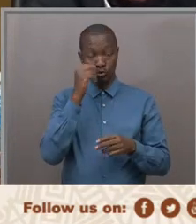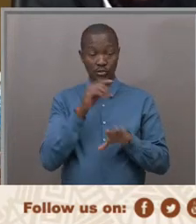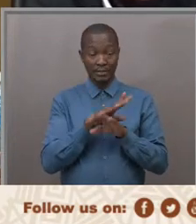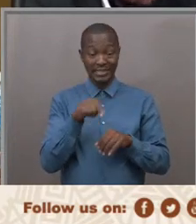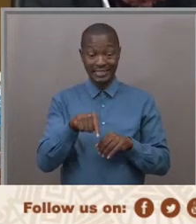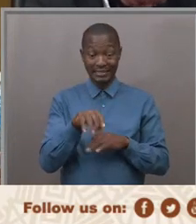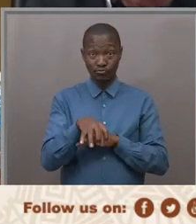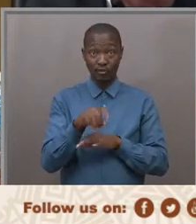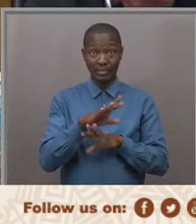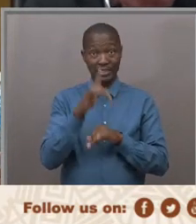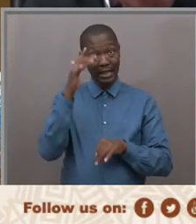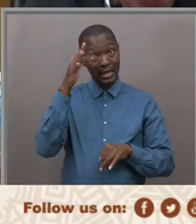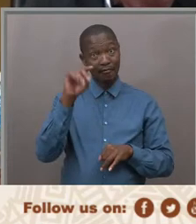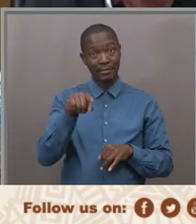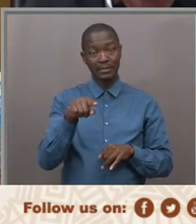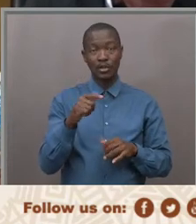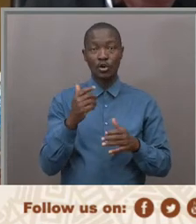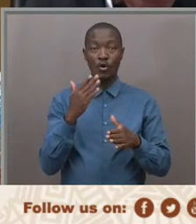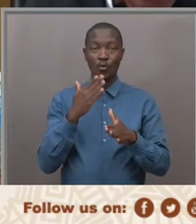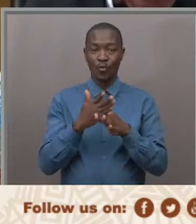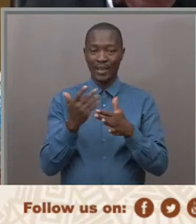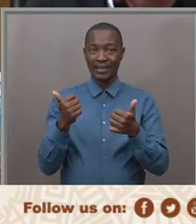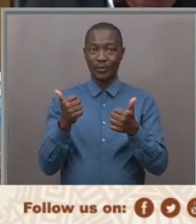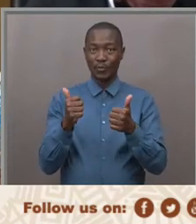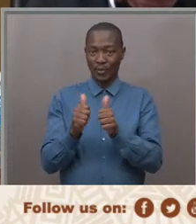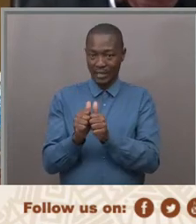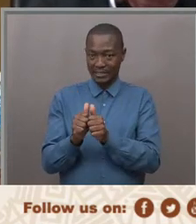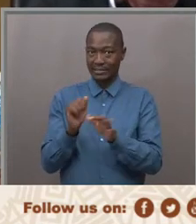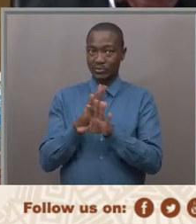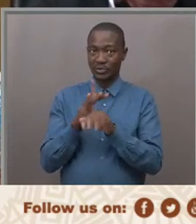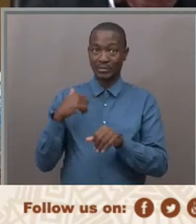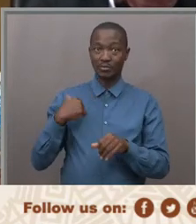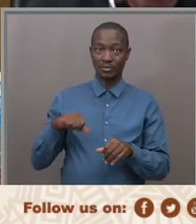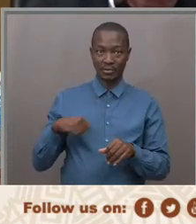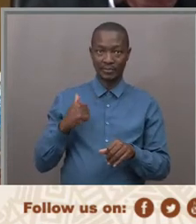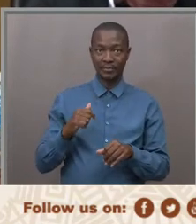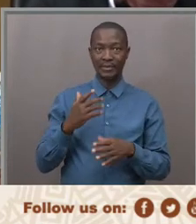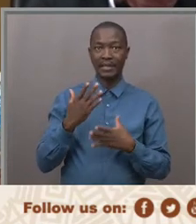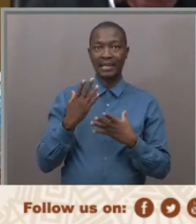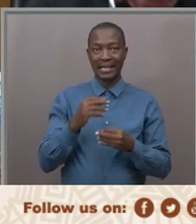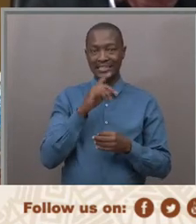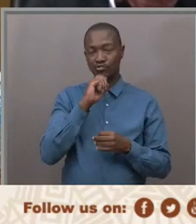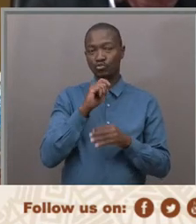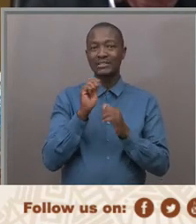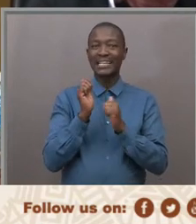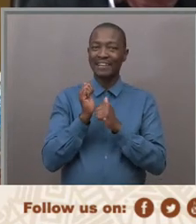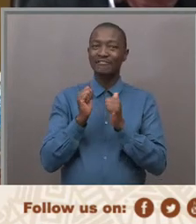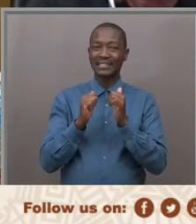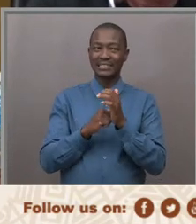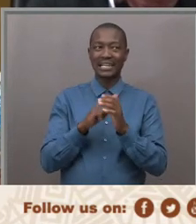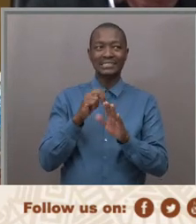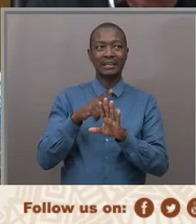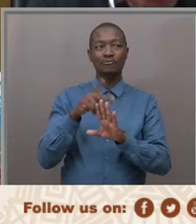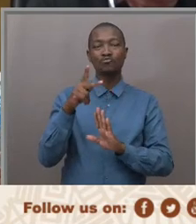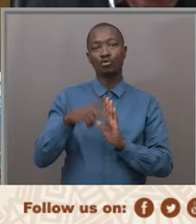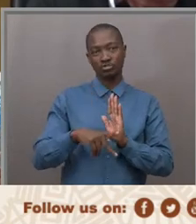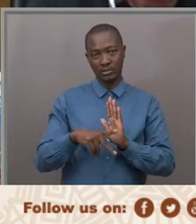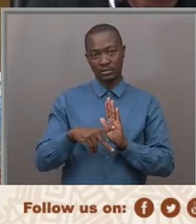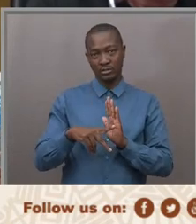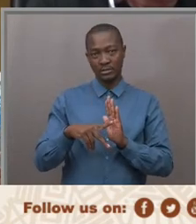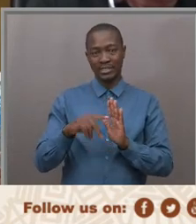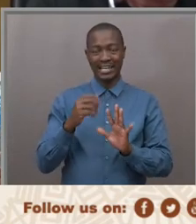provincial government, working with municipalities, has used infrastructure projects,